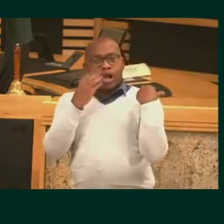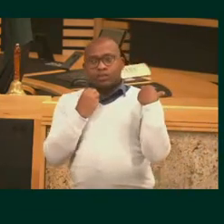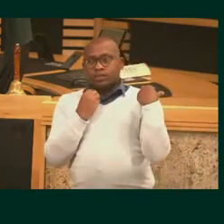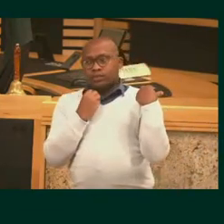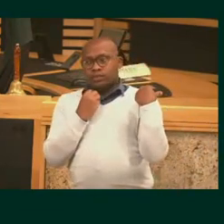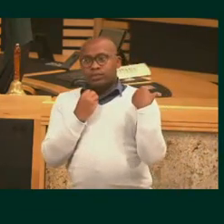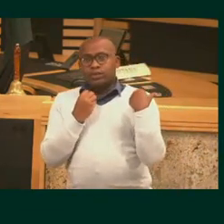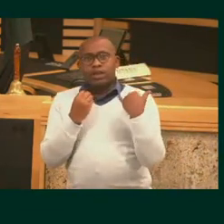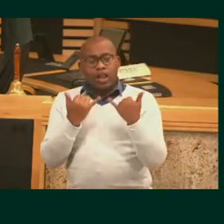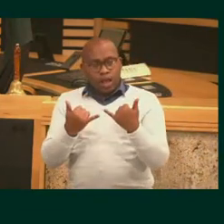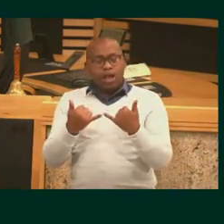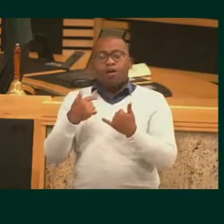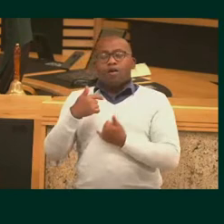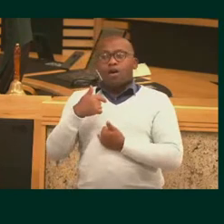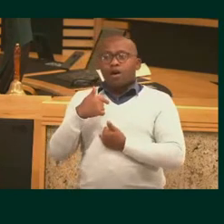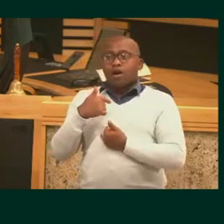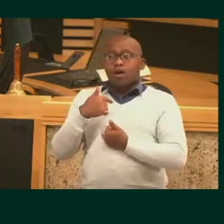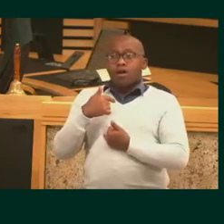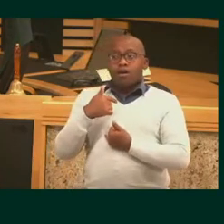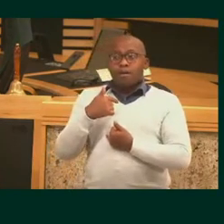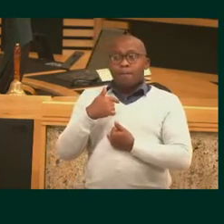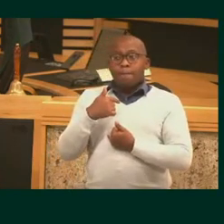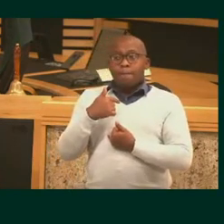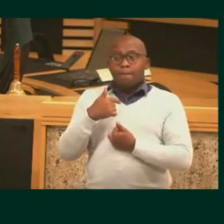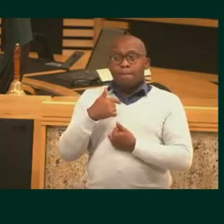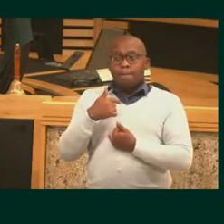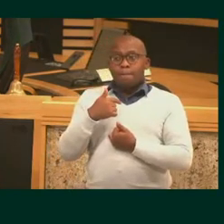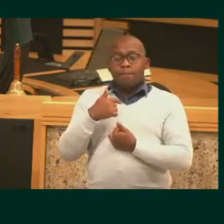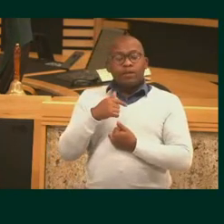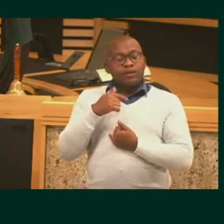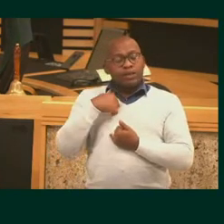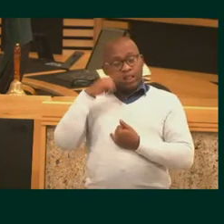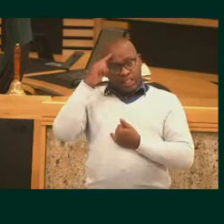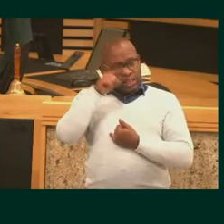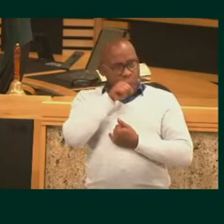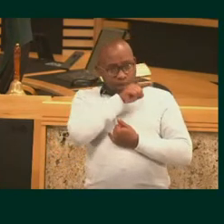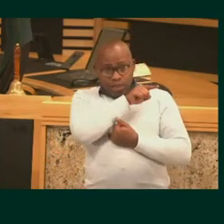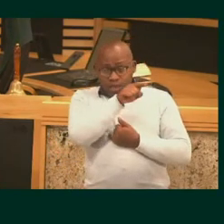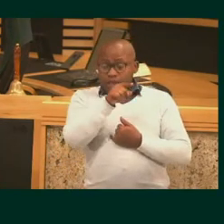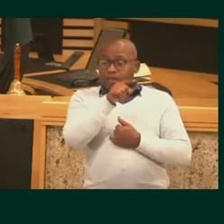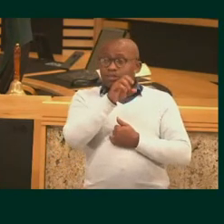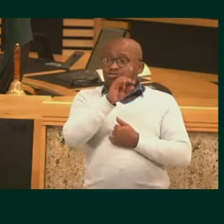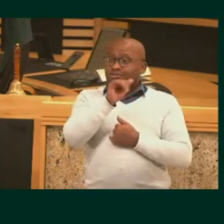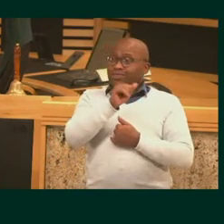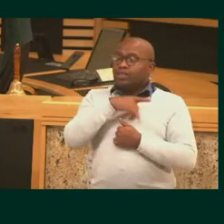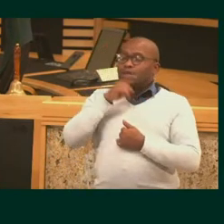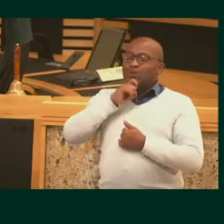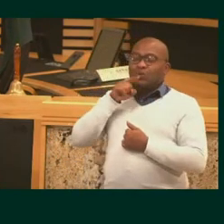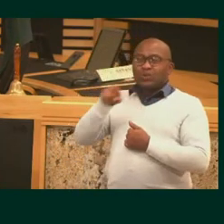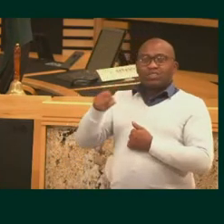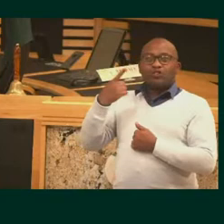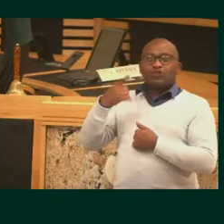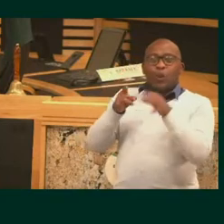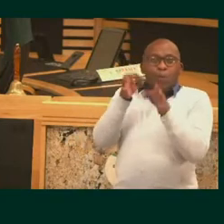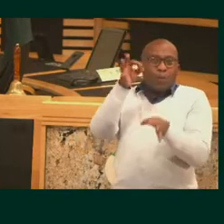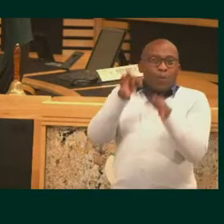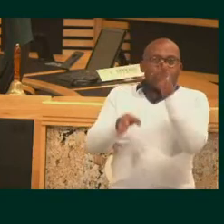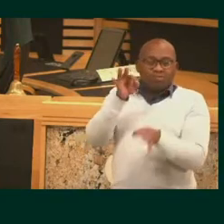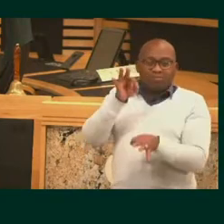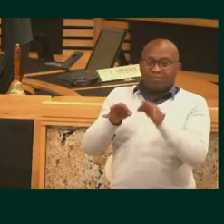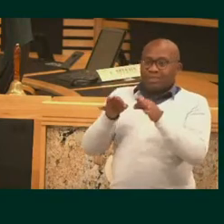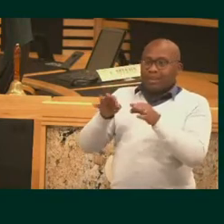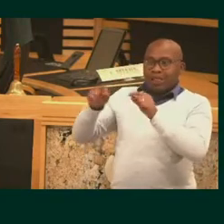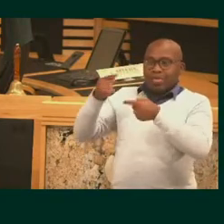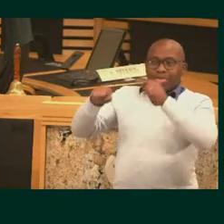really concluding that they are using the matter as a matter of politic and yet it's a it's a very serious situation and it's